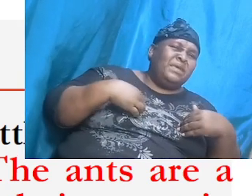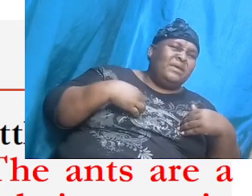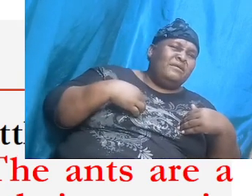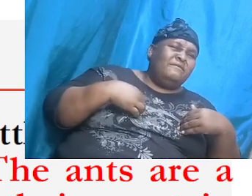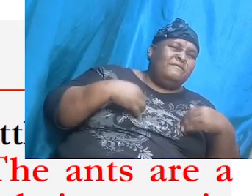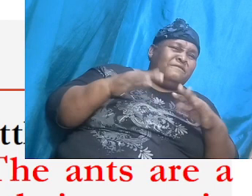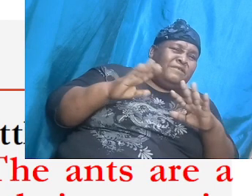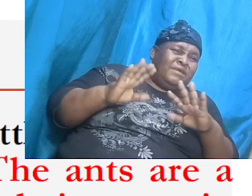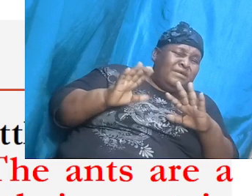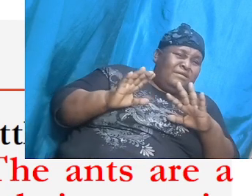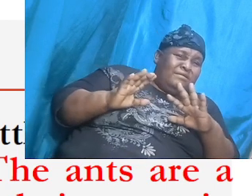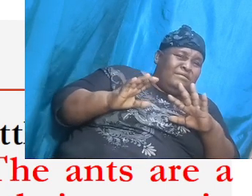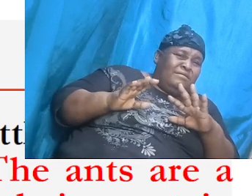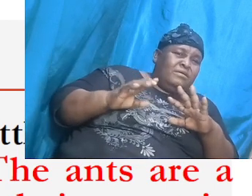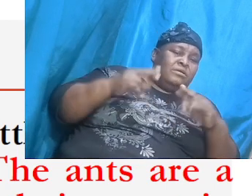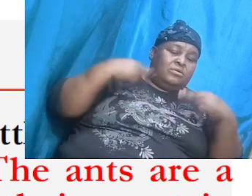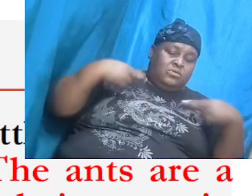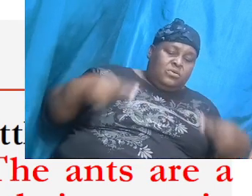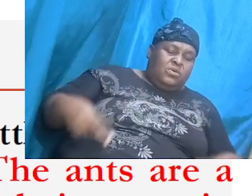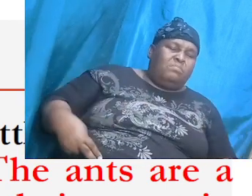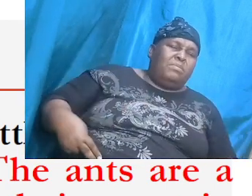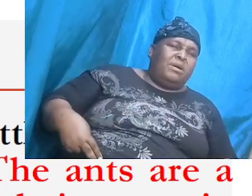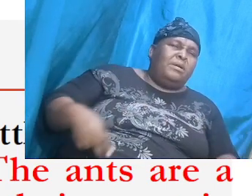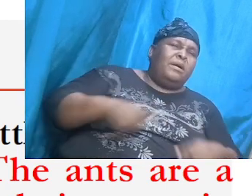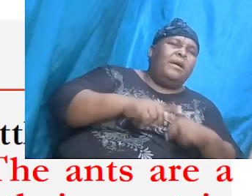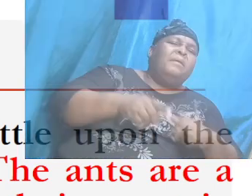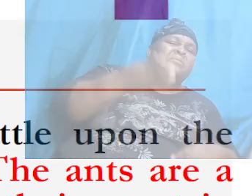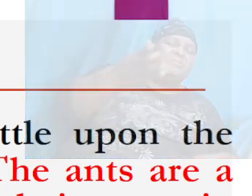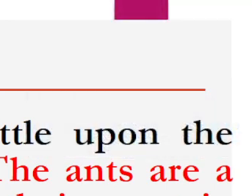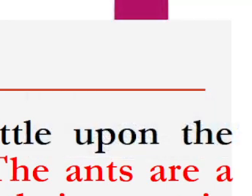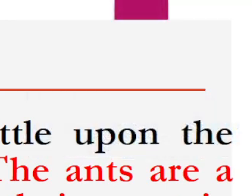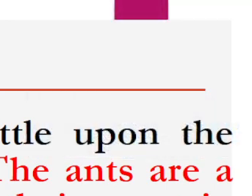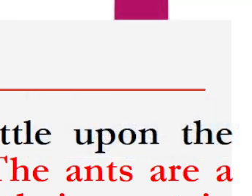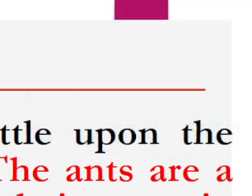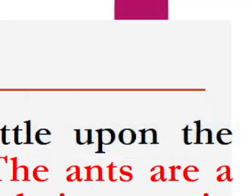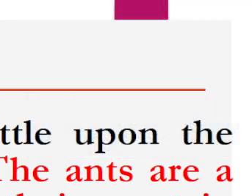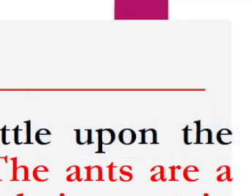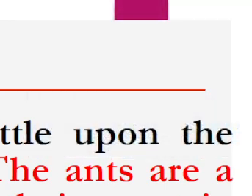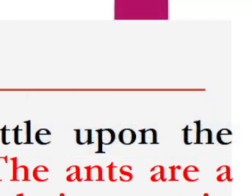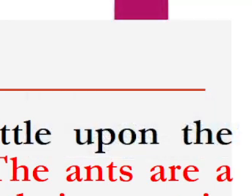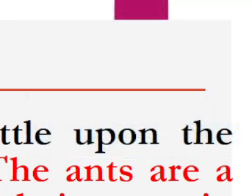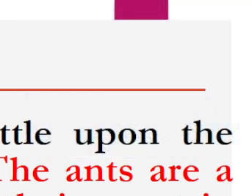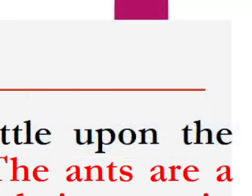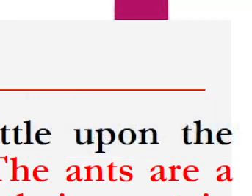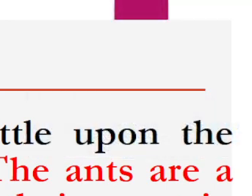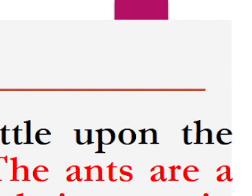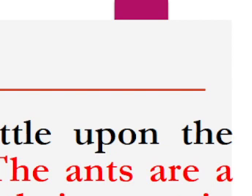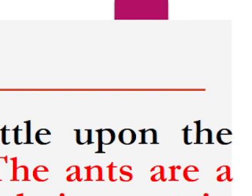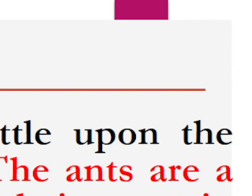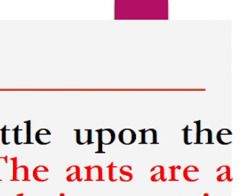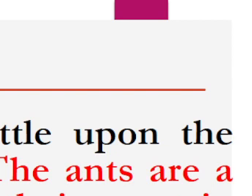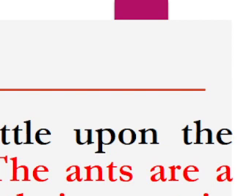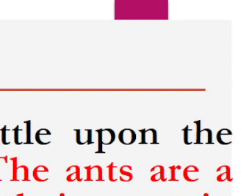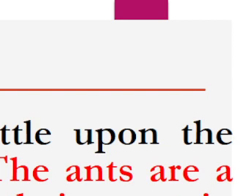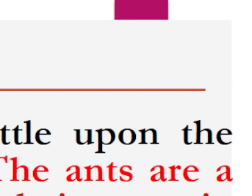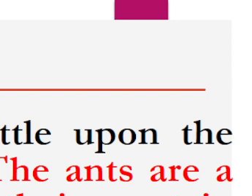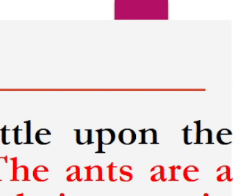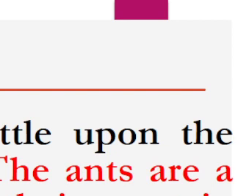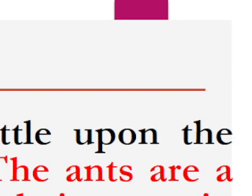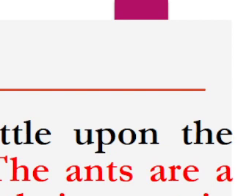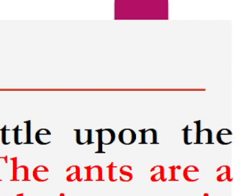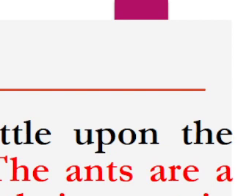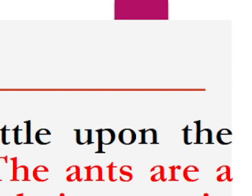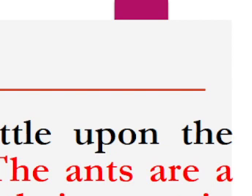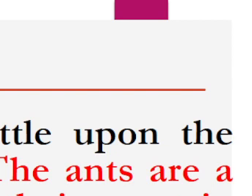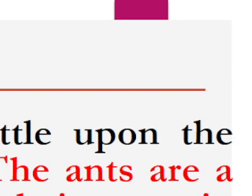human being, but the Bible called them that they were exceedingly wise. The first is talk about the ants. The ants, in the case of the ants, and I'm not